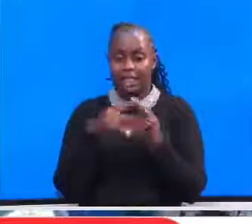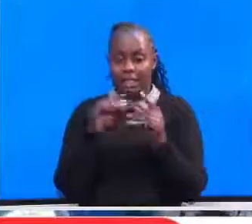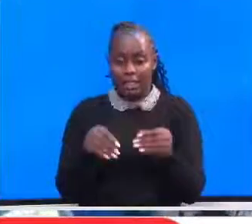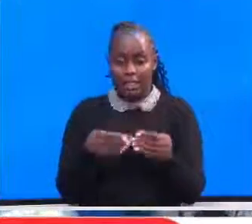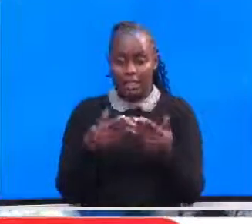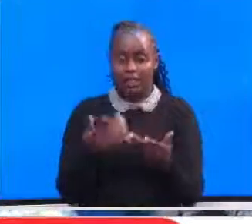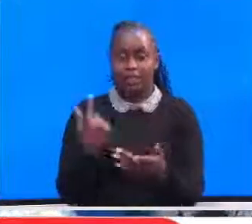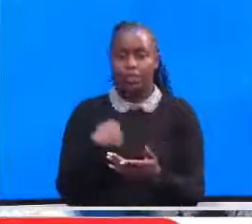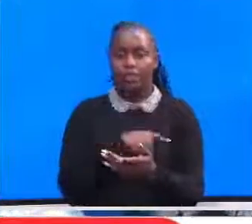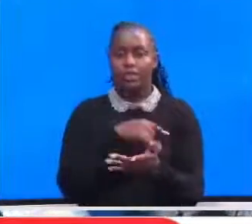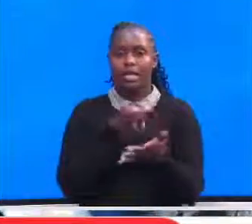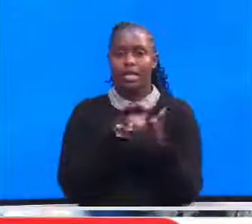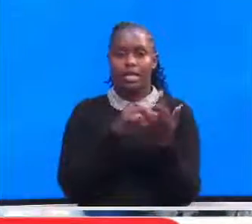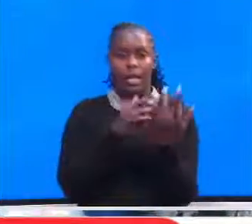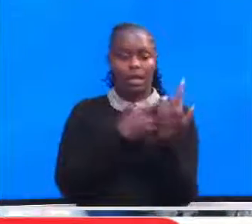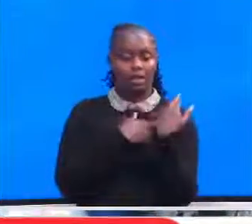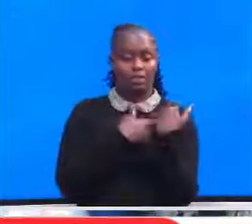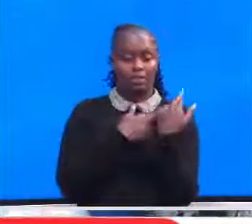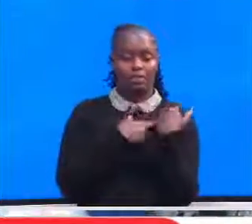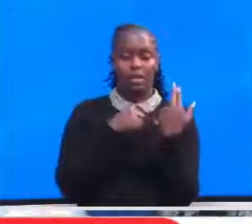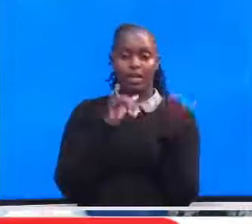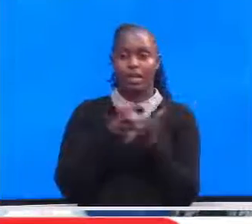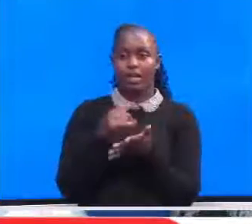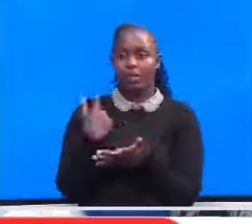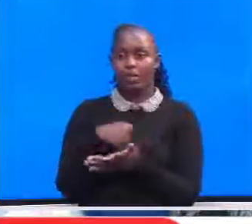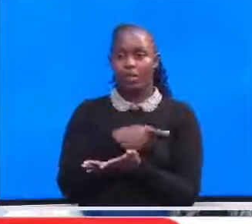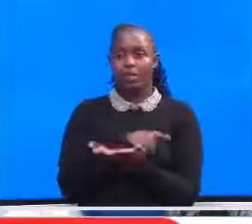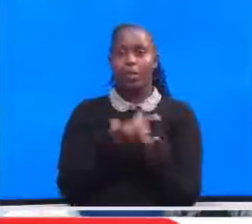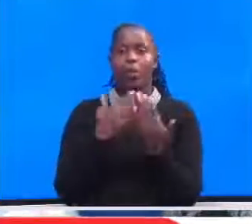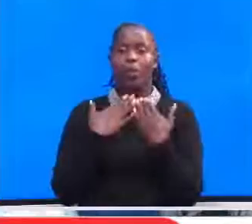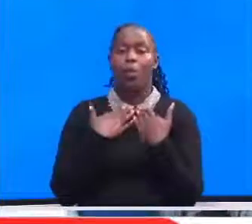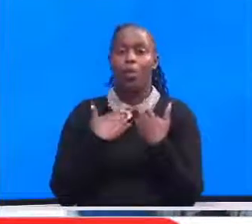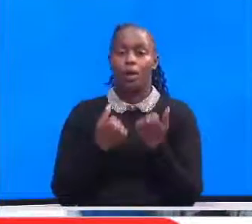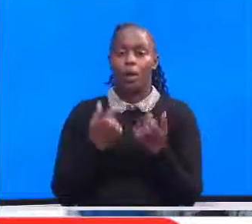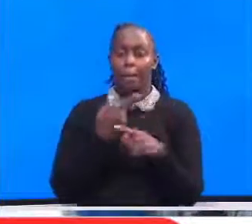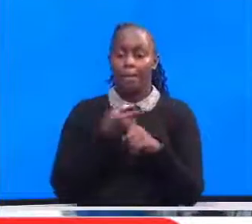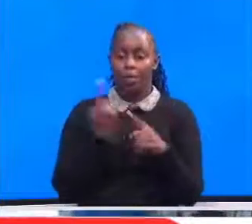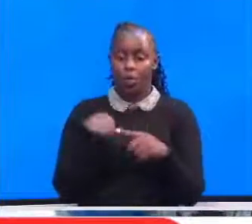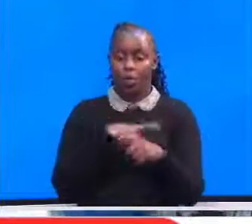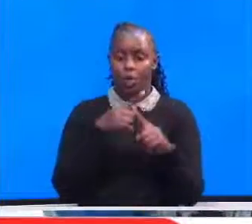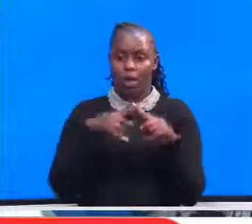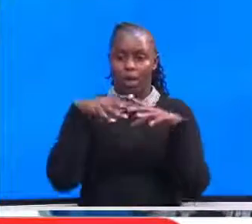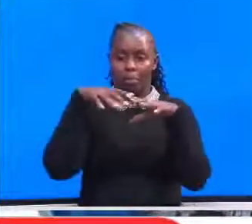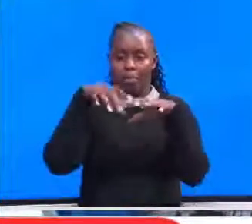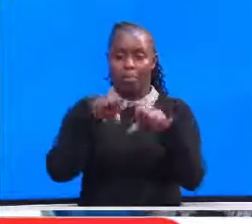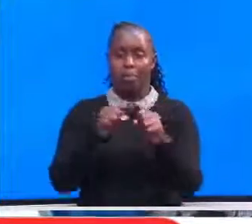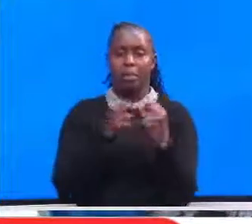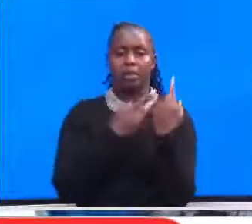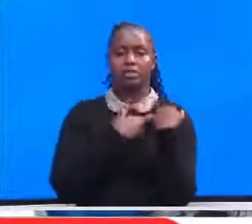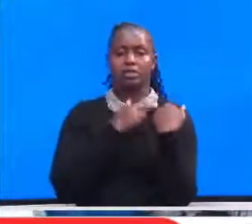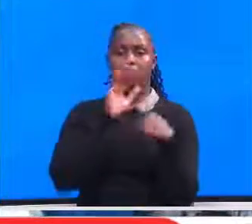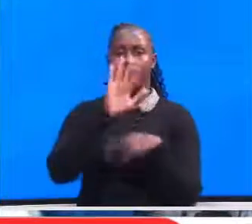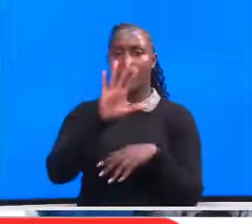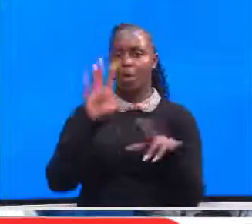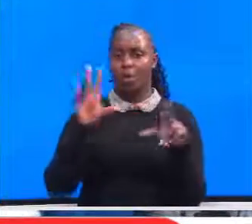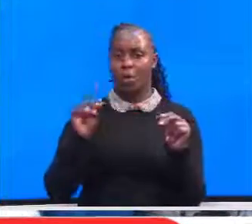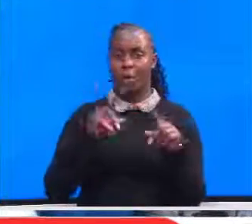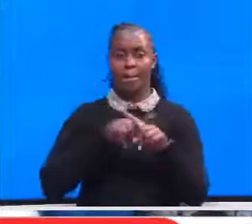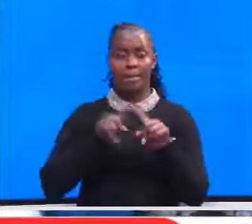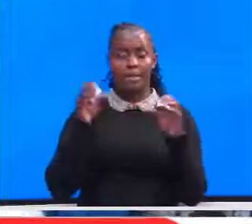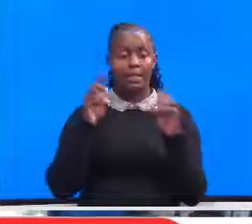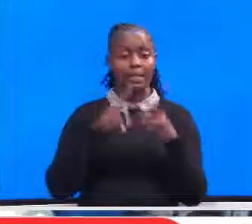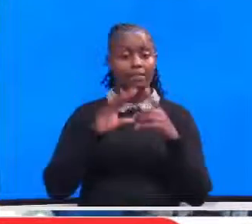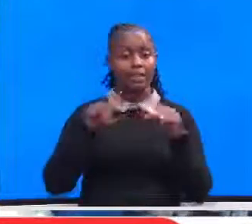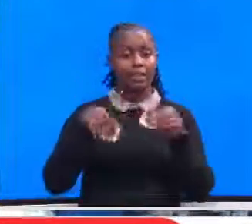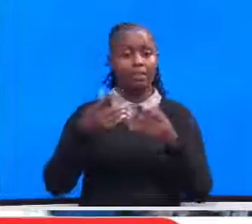would like to discuss that with DPPs, it's not taking over their role, but if that was to be delegated to EACC, then